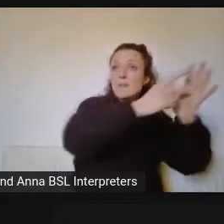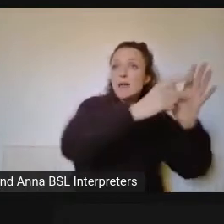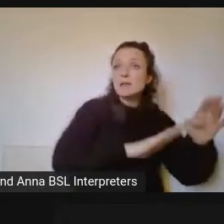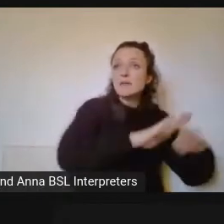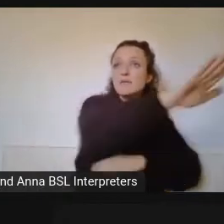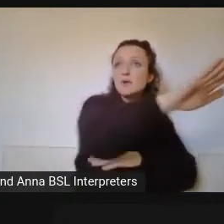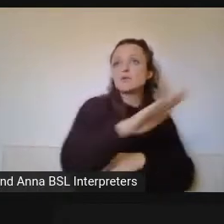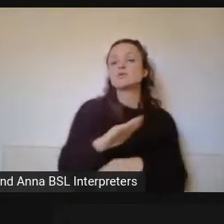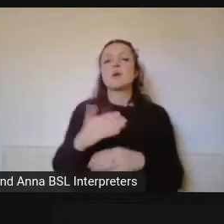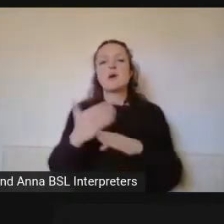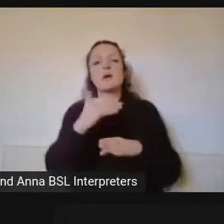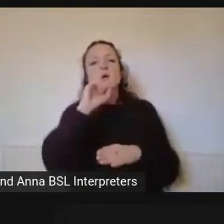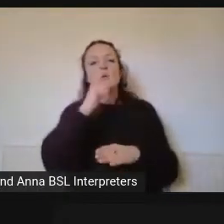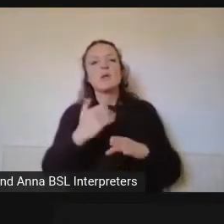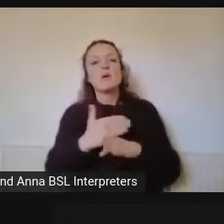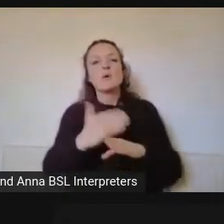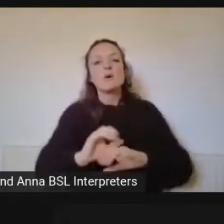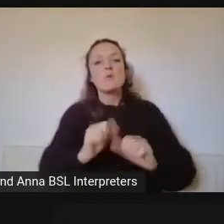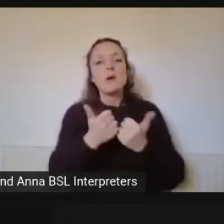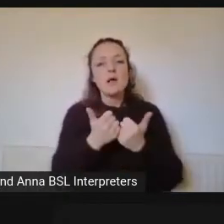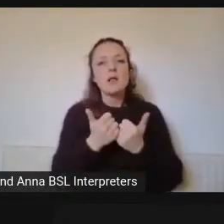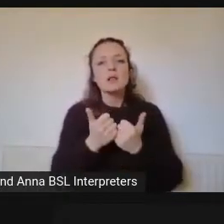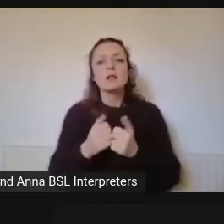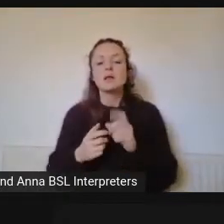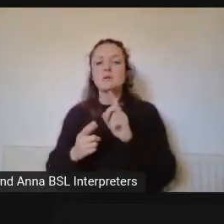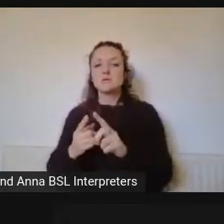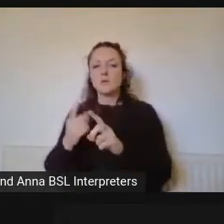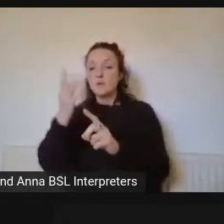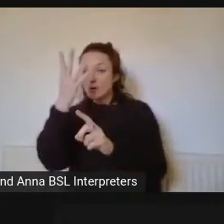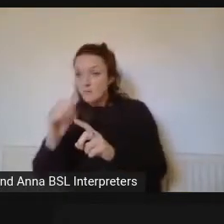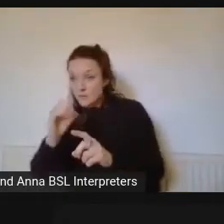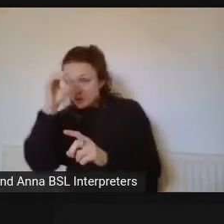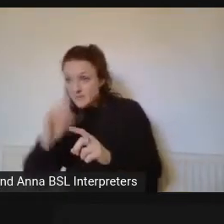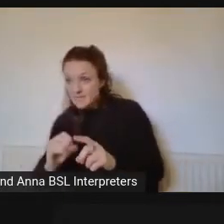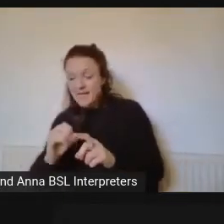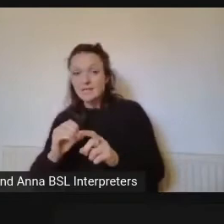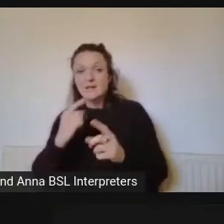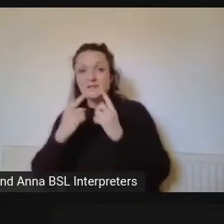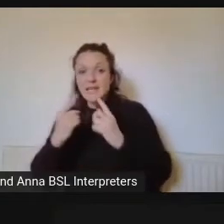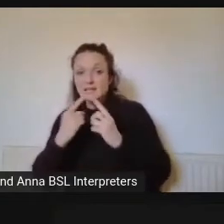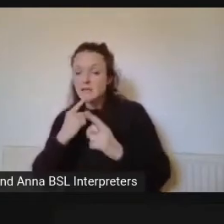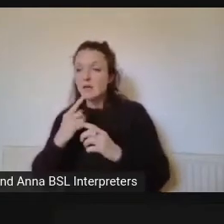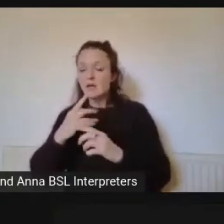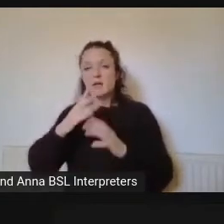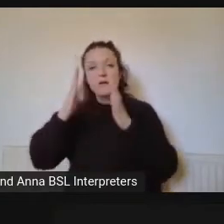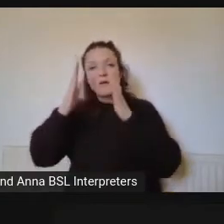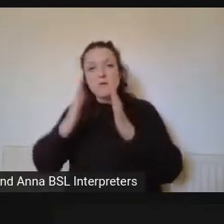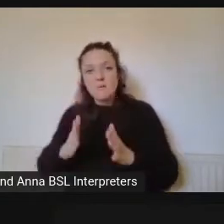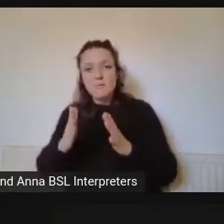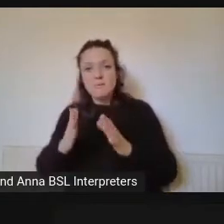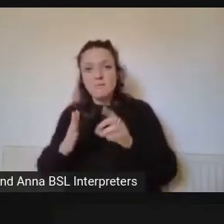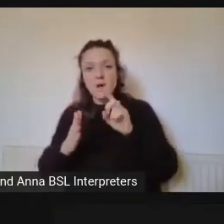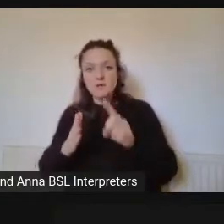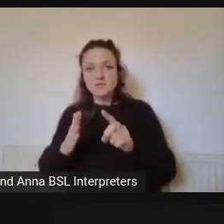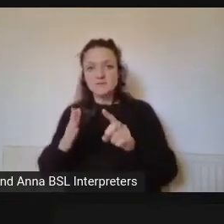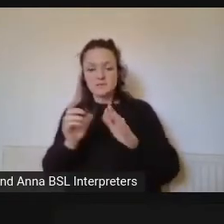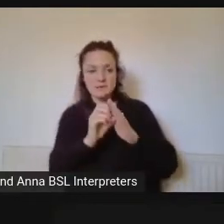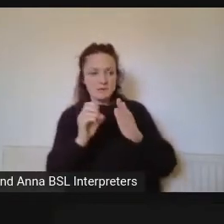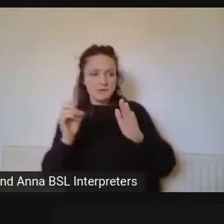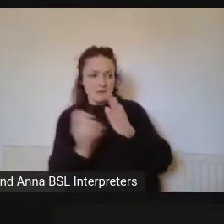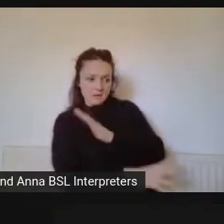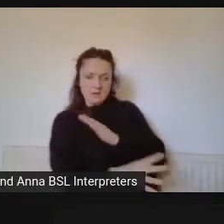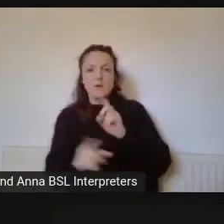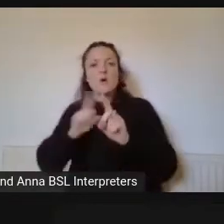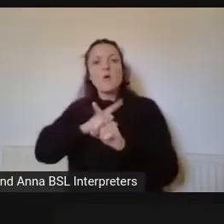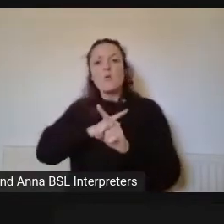We know, and land registry knows, that 40% of that data it has to be cleaned because it's no longer in, it's out of